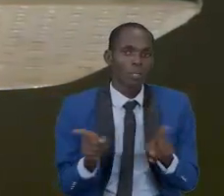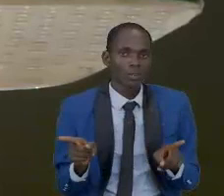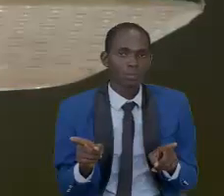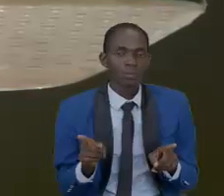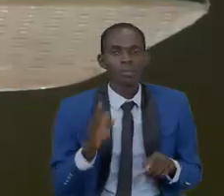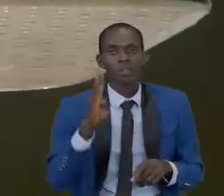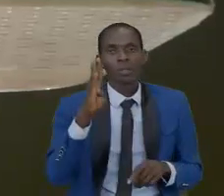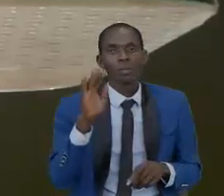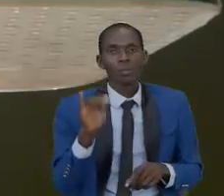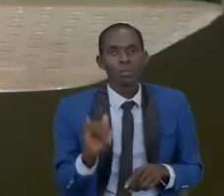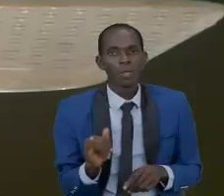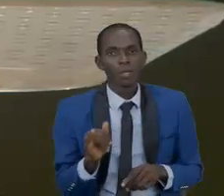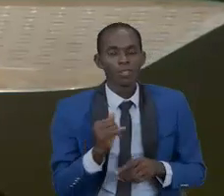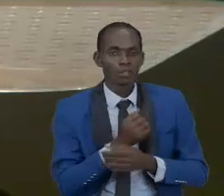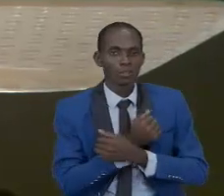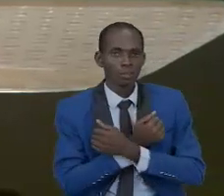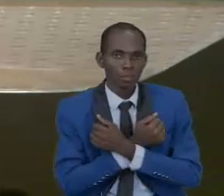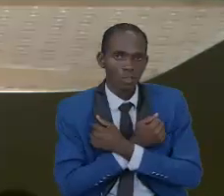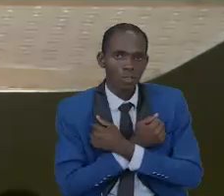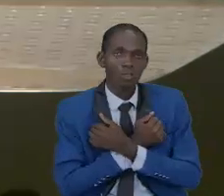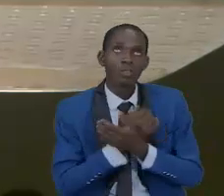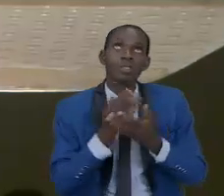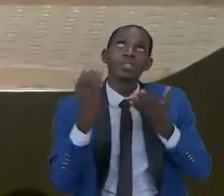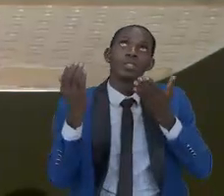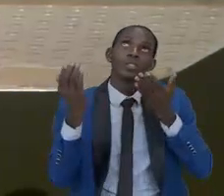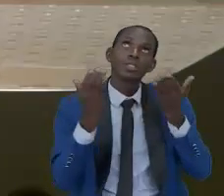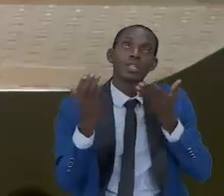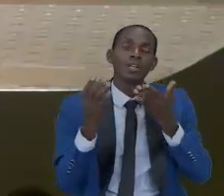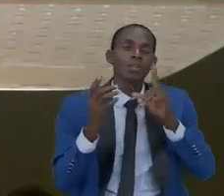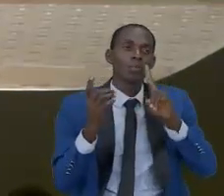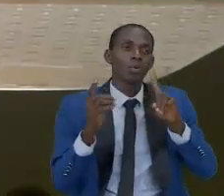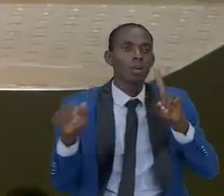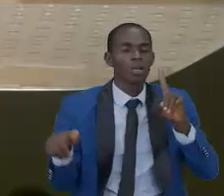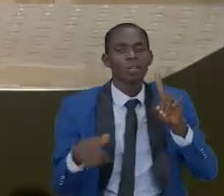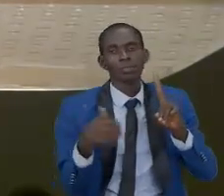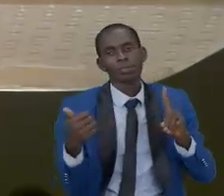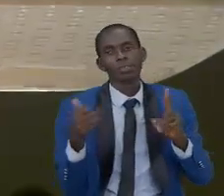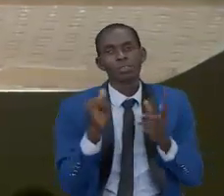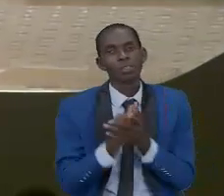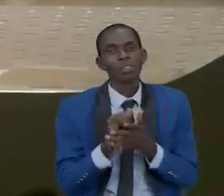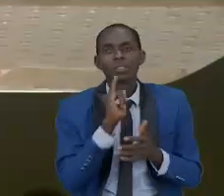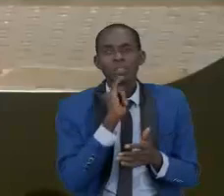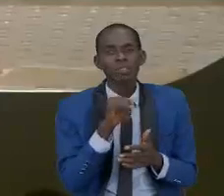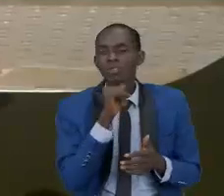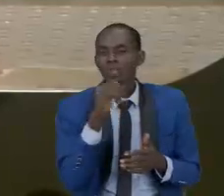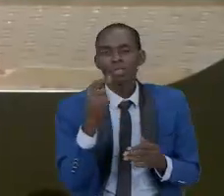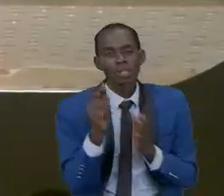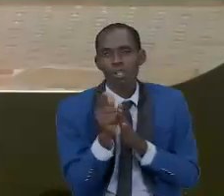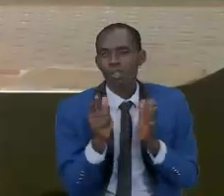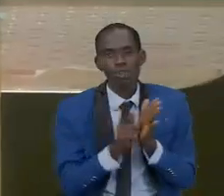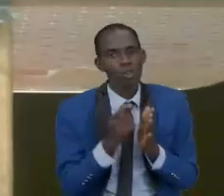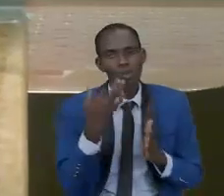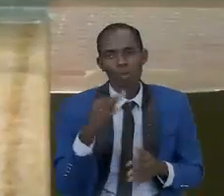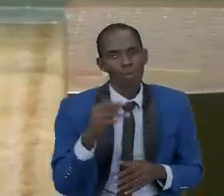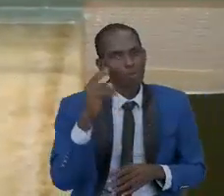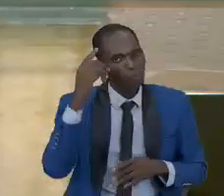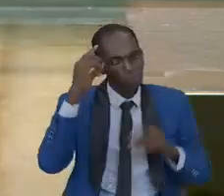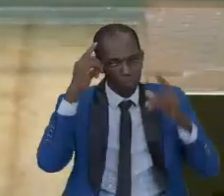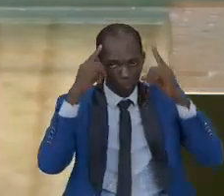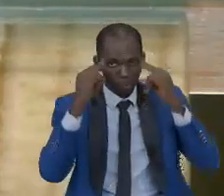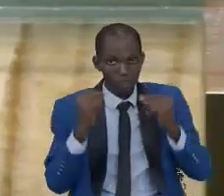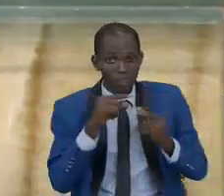by love serve one another that's not the law but since this one